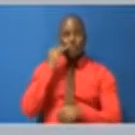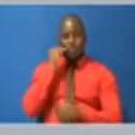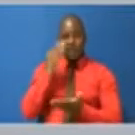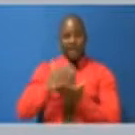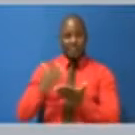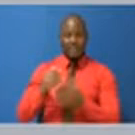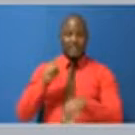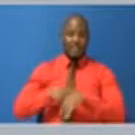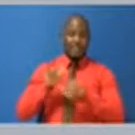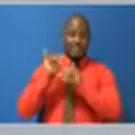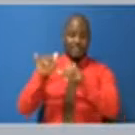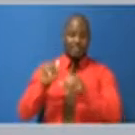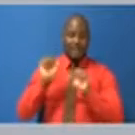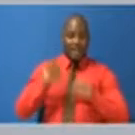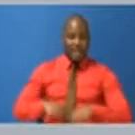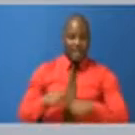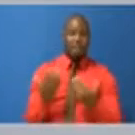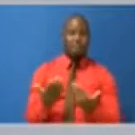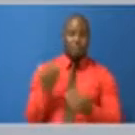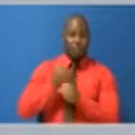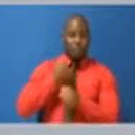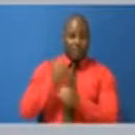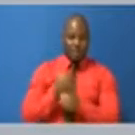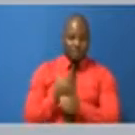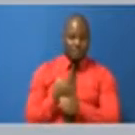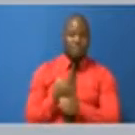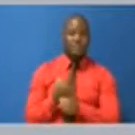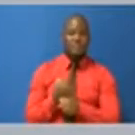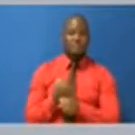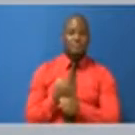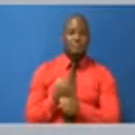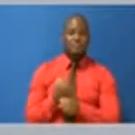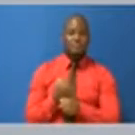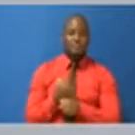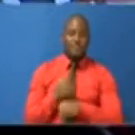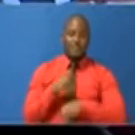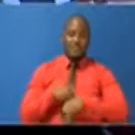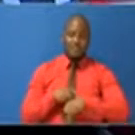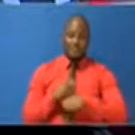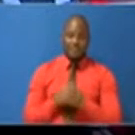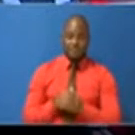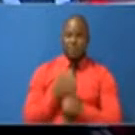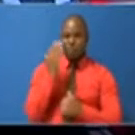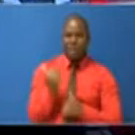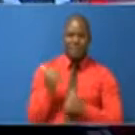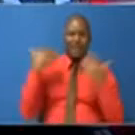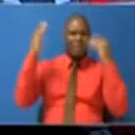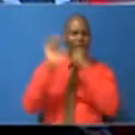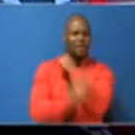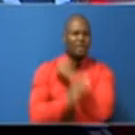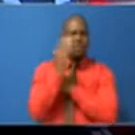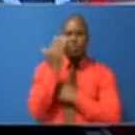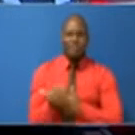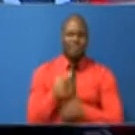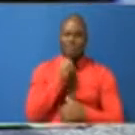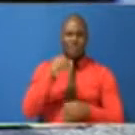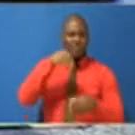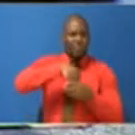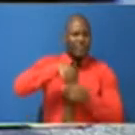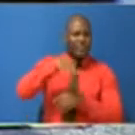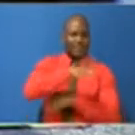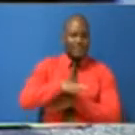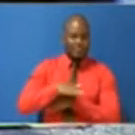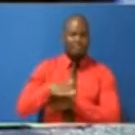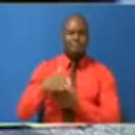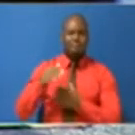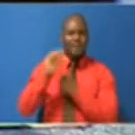while they're there they'll be able to work and your time is up but why abroad why not within